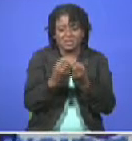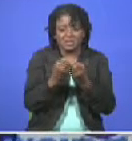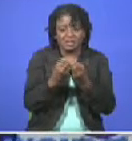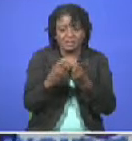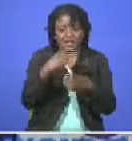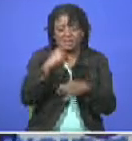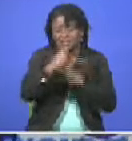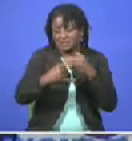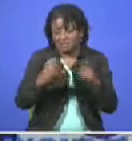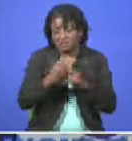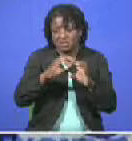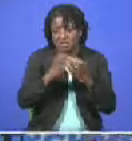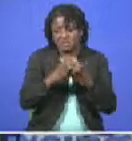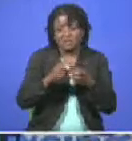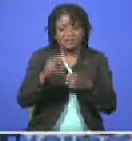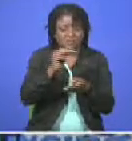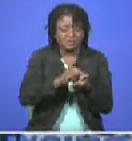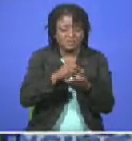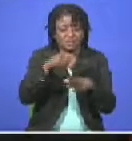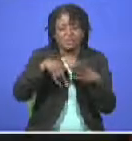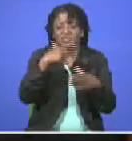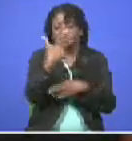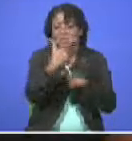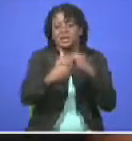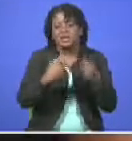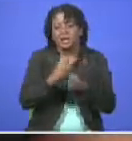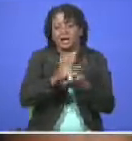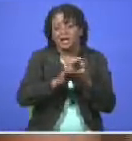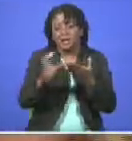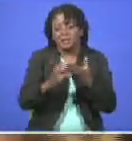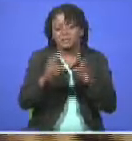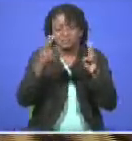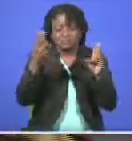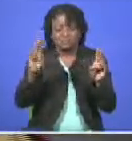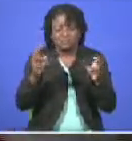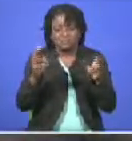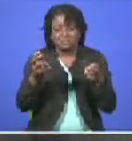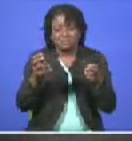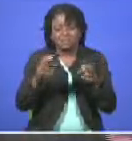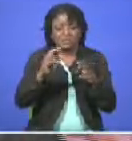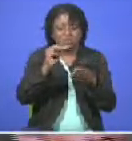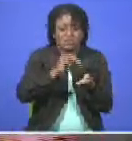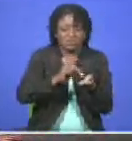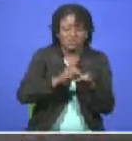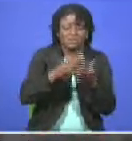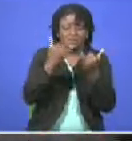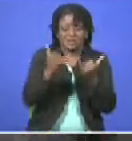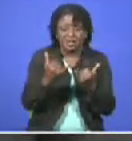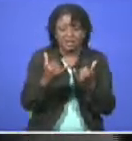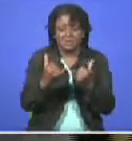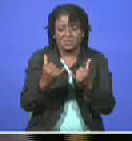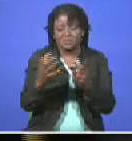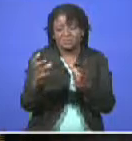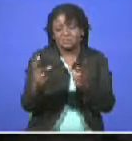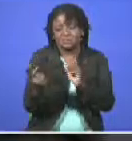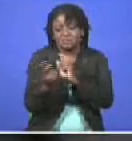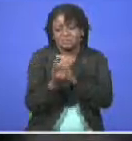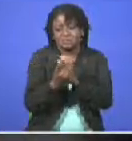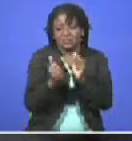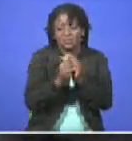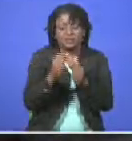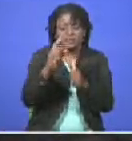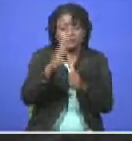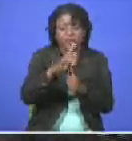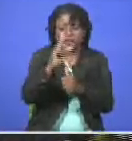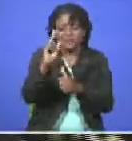of Nurses in a 3-year campaign called Nurses Now. The movement coincides with the 41st Annual Education